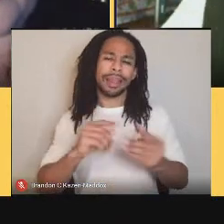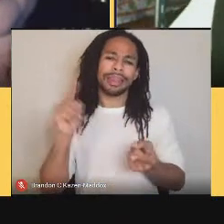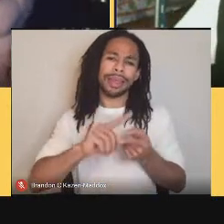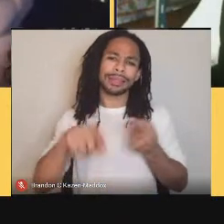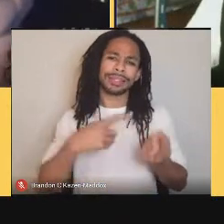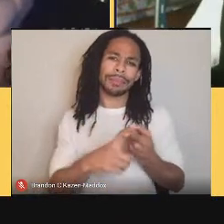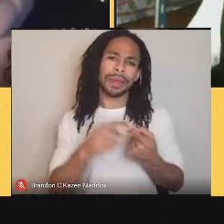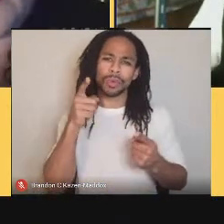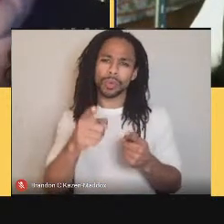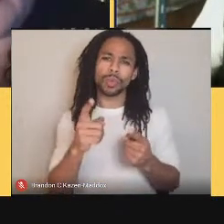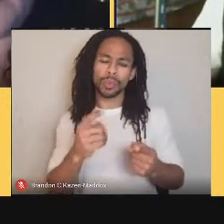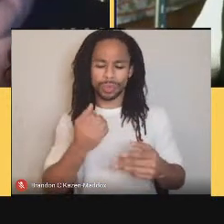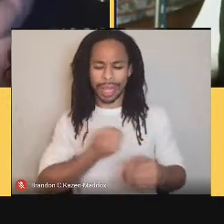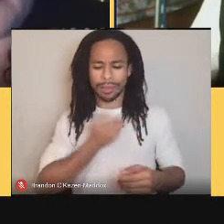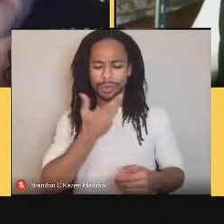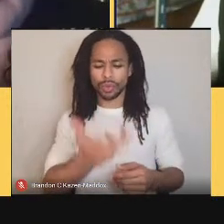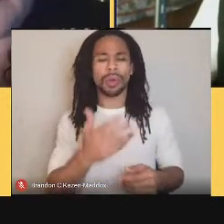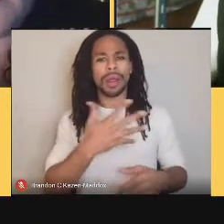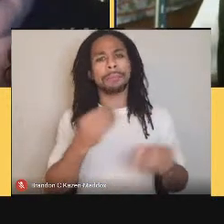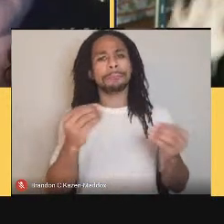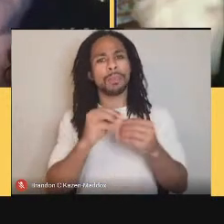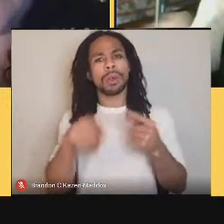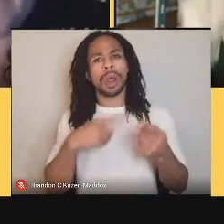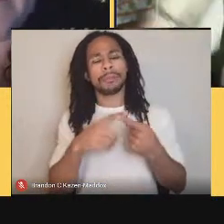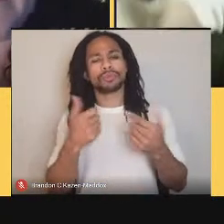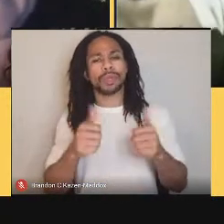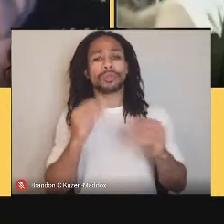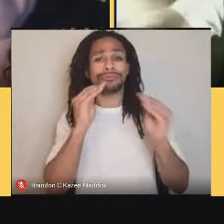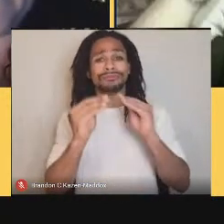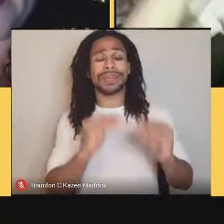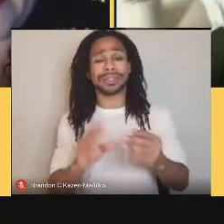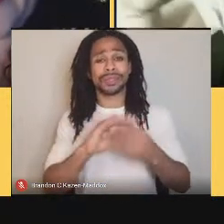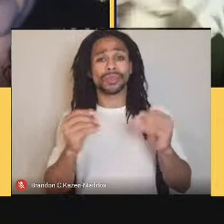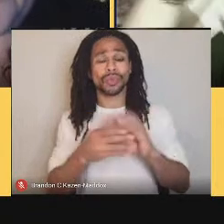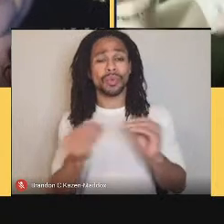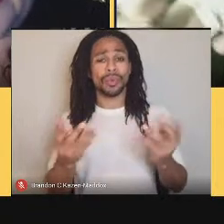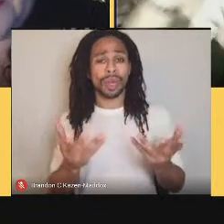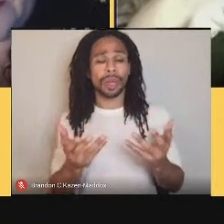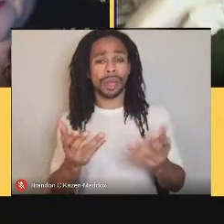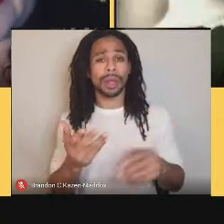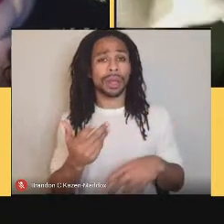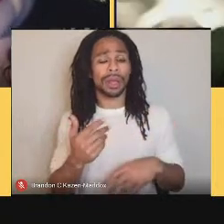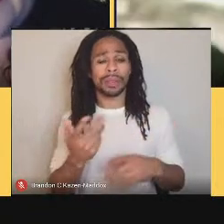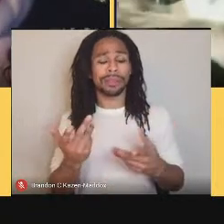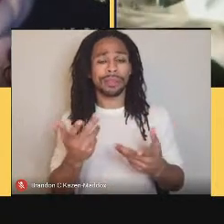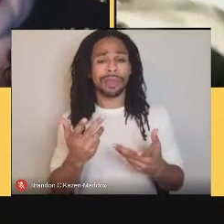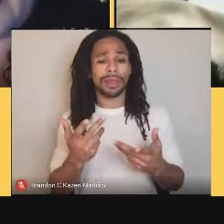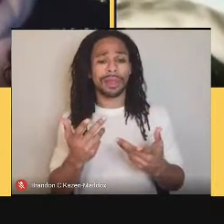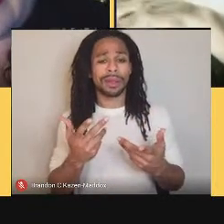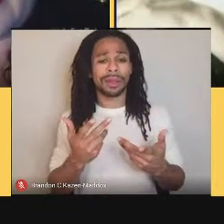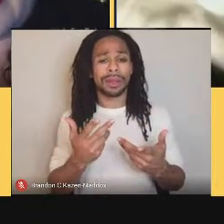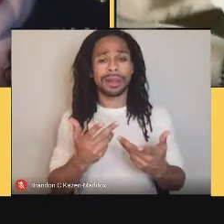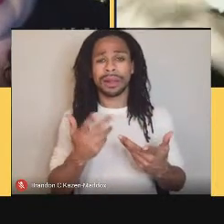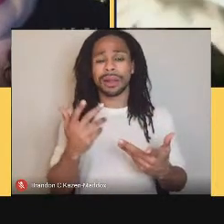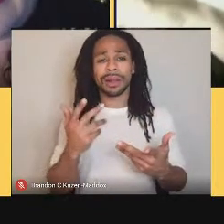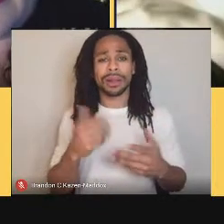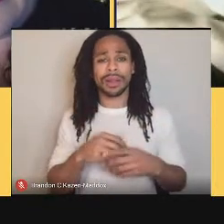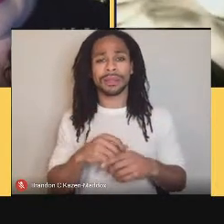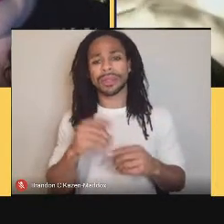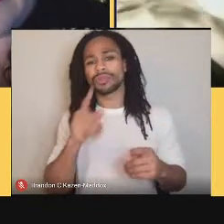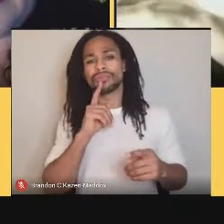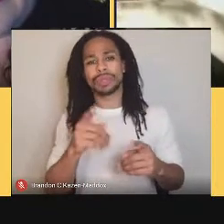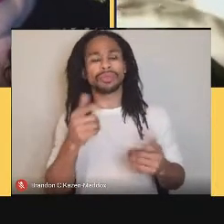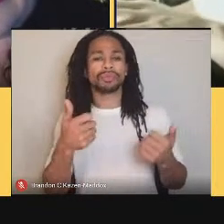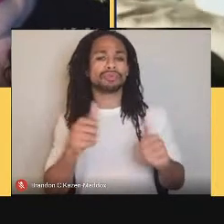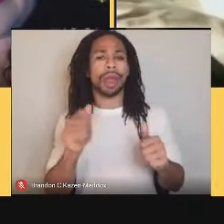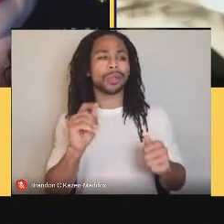the story and more about trying to fix the story that's having, like, you know, putting a bunch of fingers and the holes of a boat that's just popping out